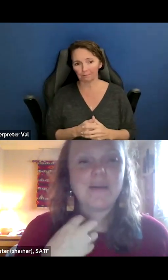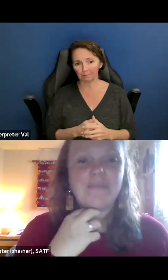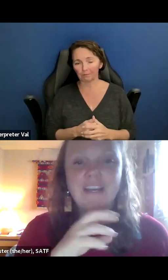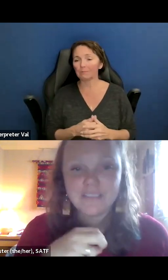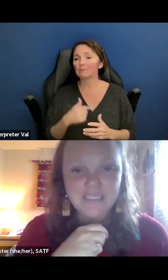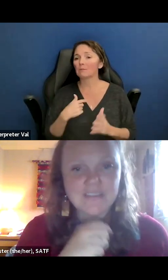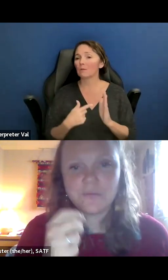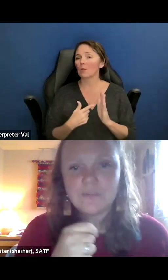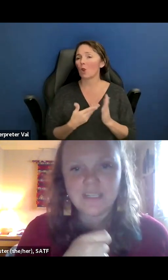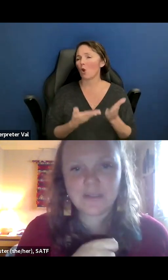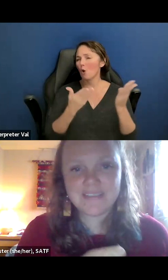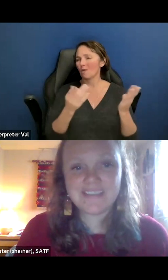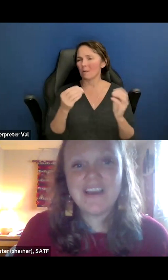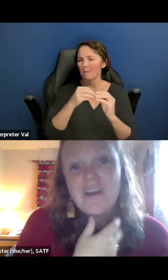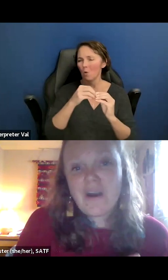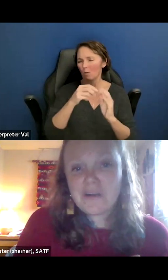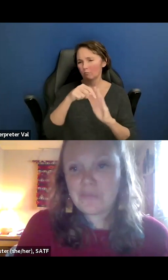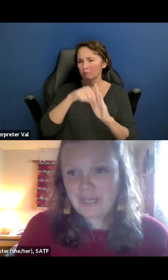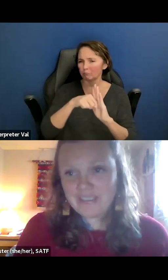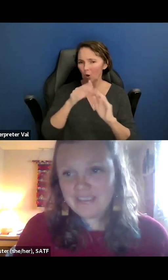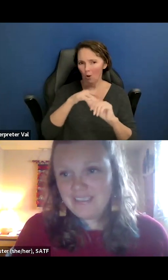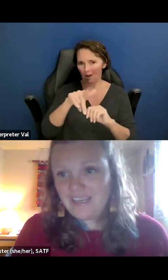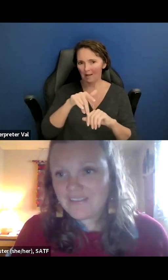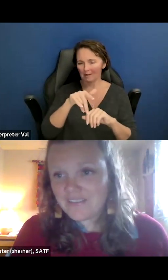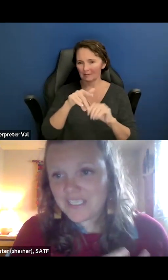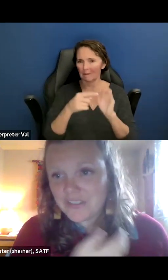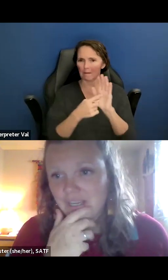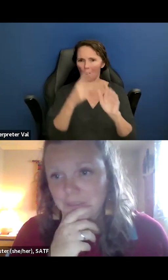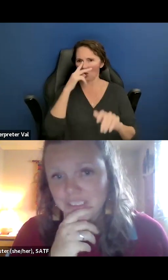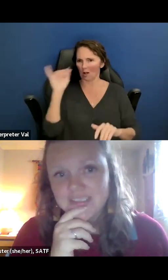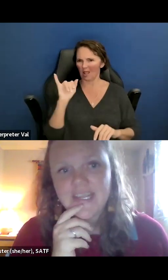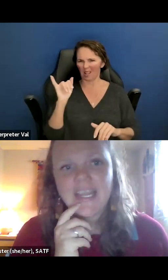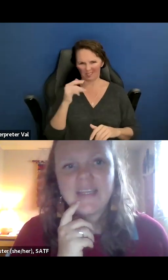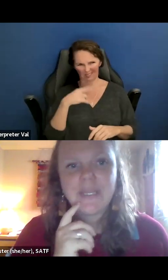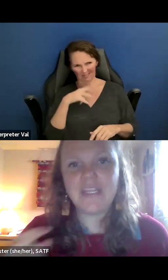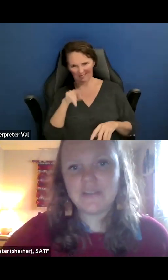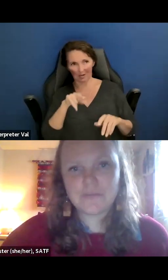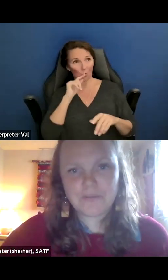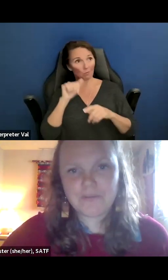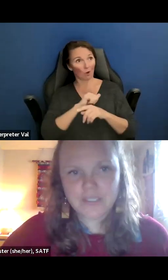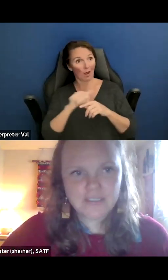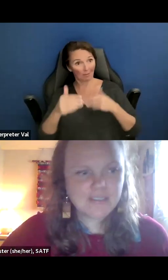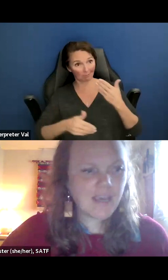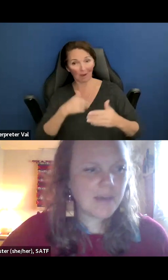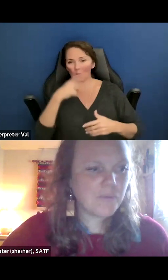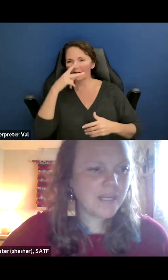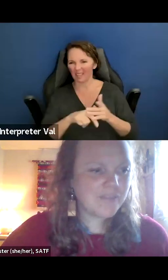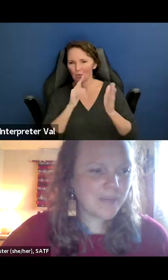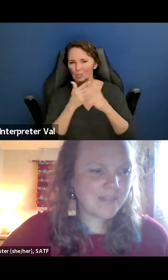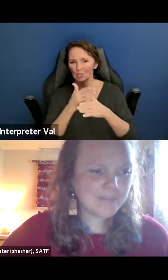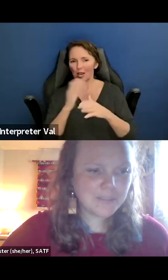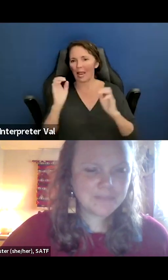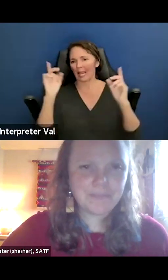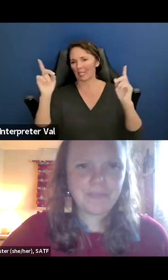teams, faculty and schools and other places are aware of confidential options and making those referrals